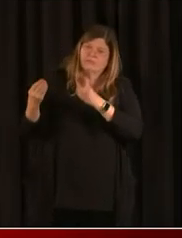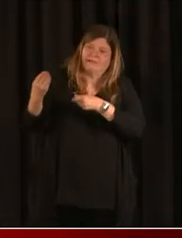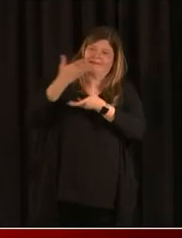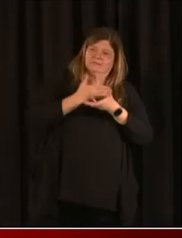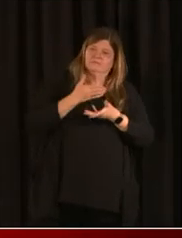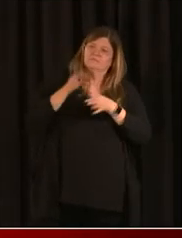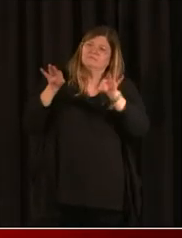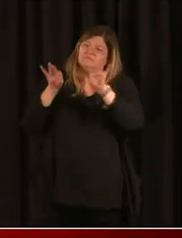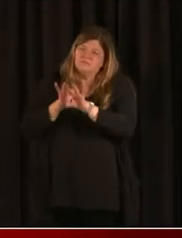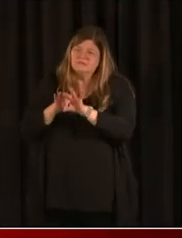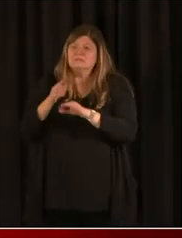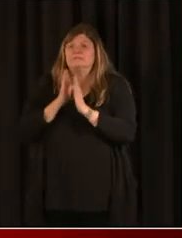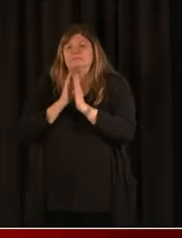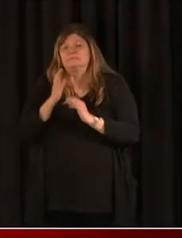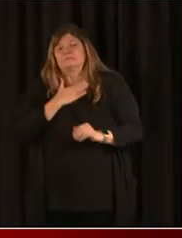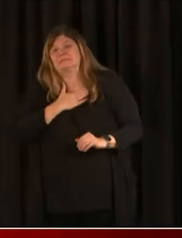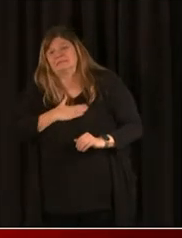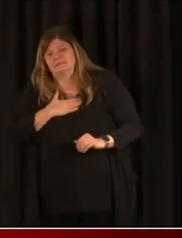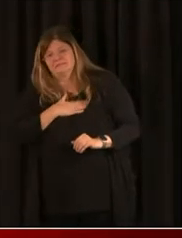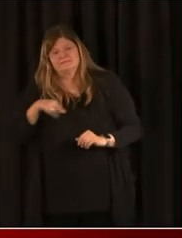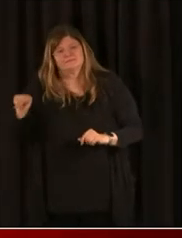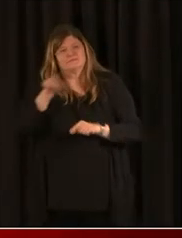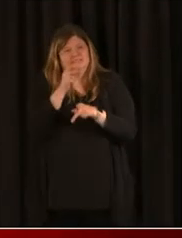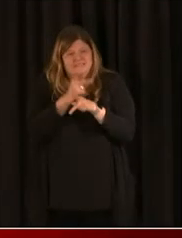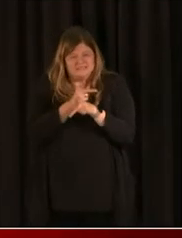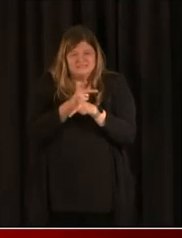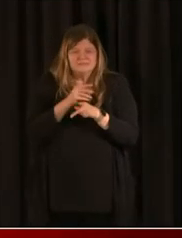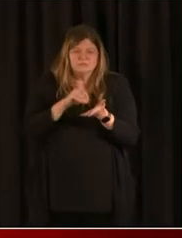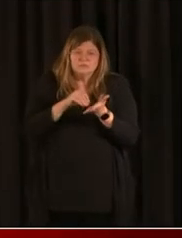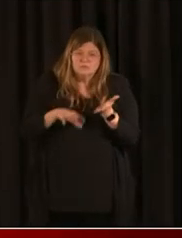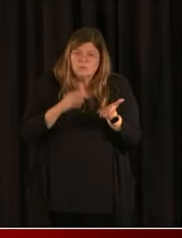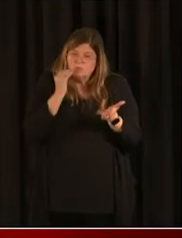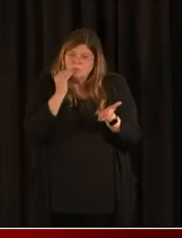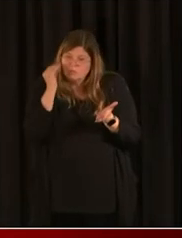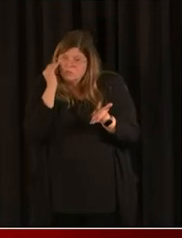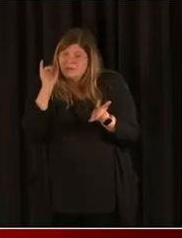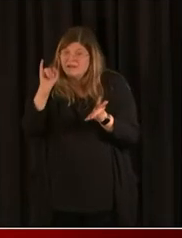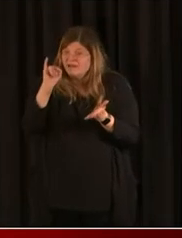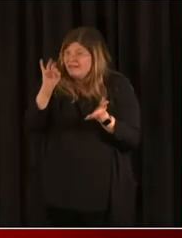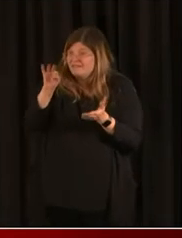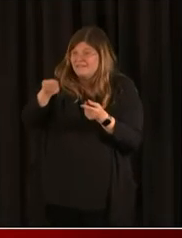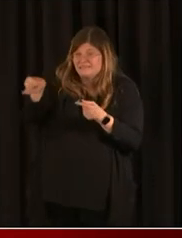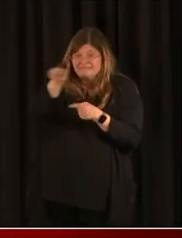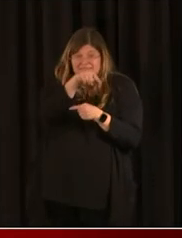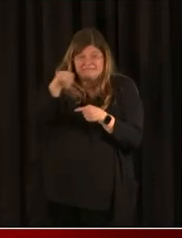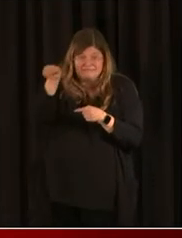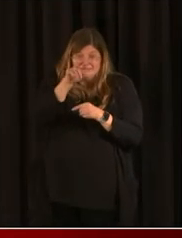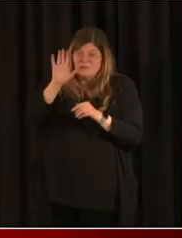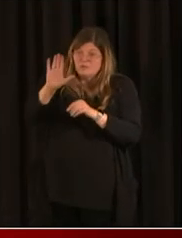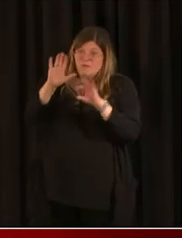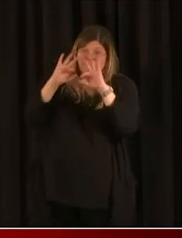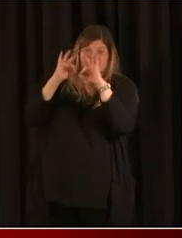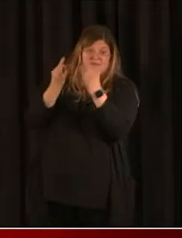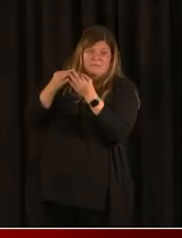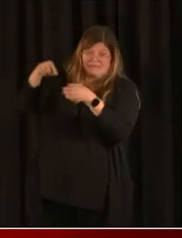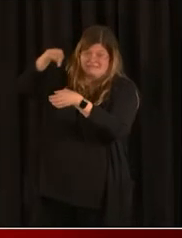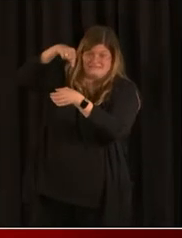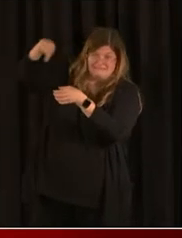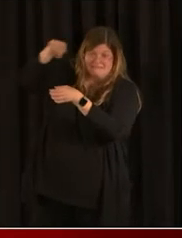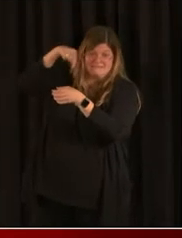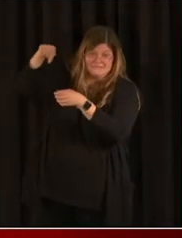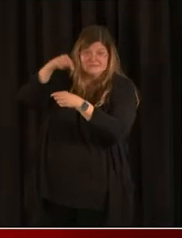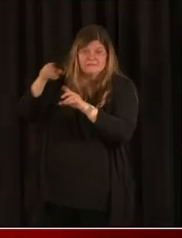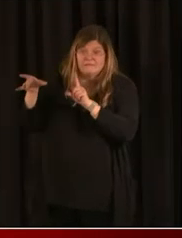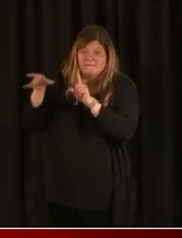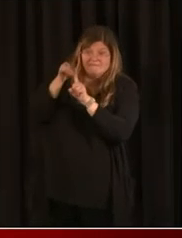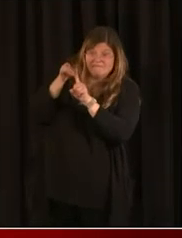ask our families to please keep their students at home. If there is a family member in the household that has contracted